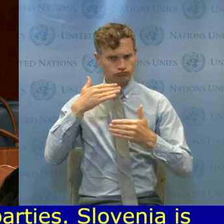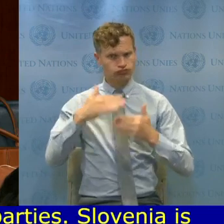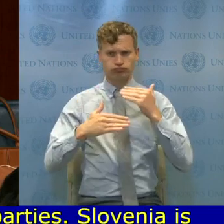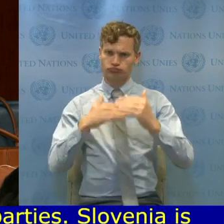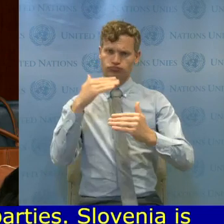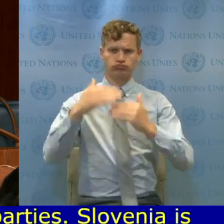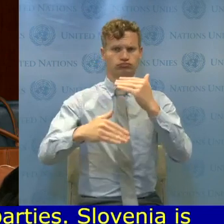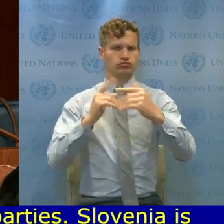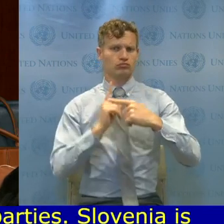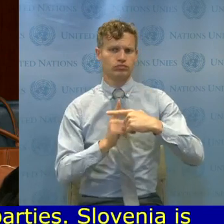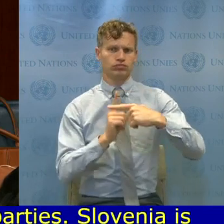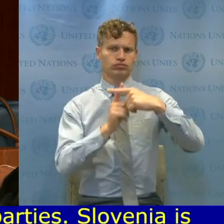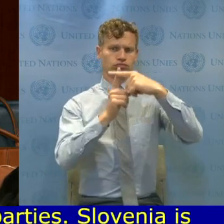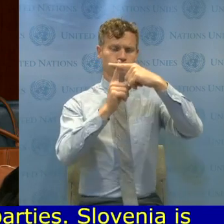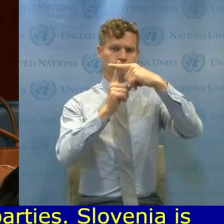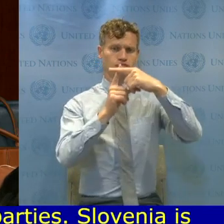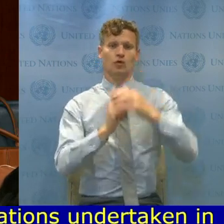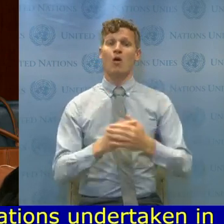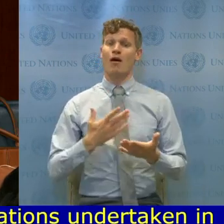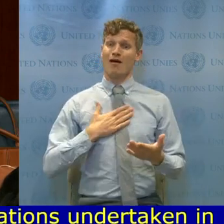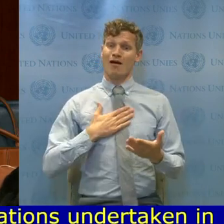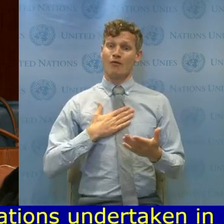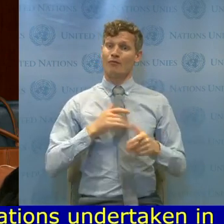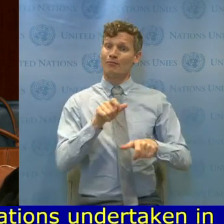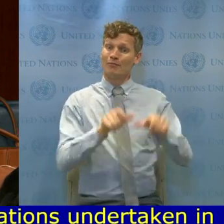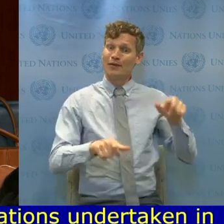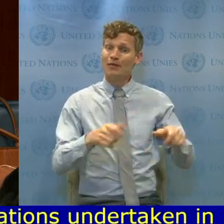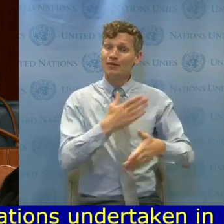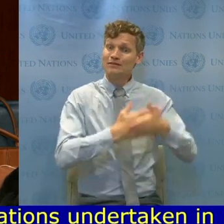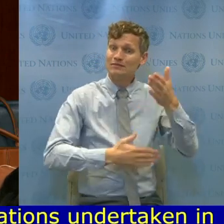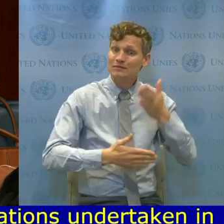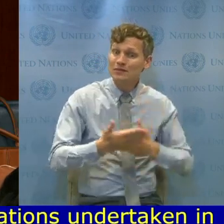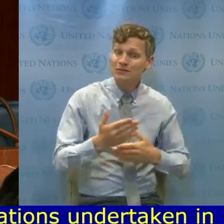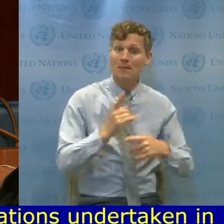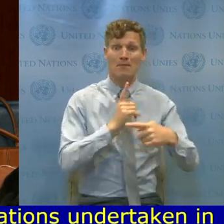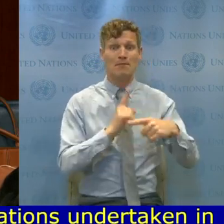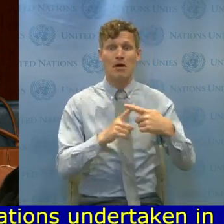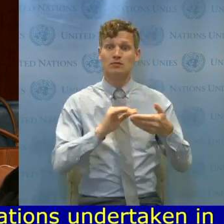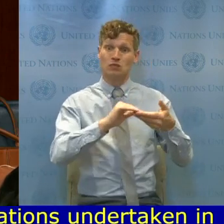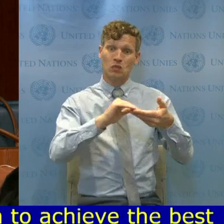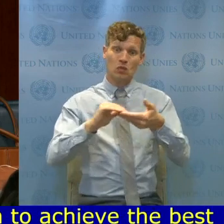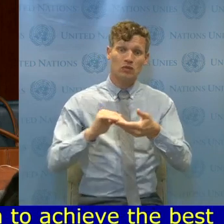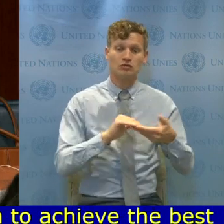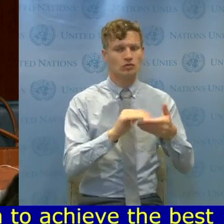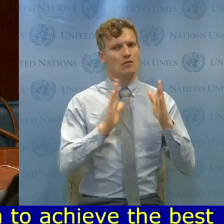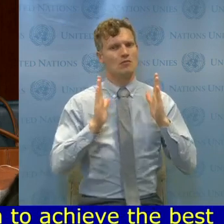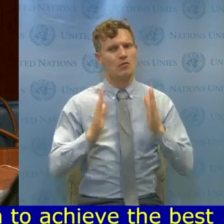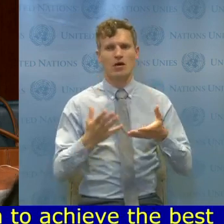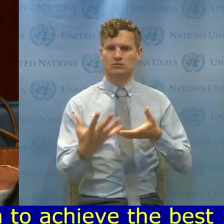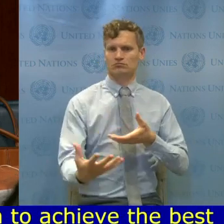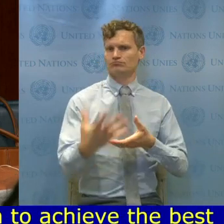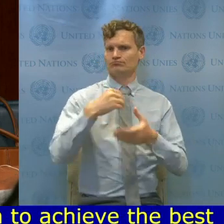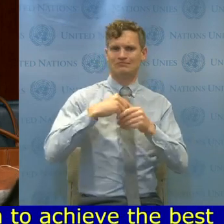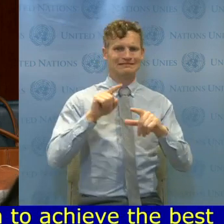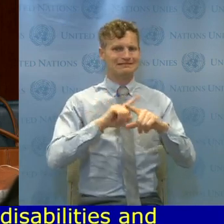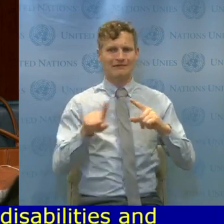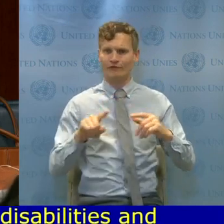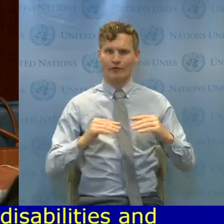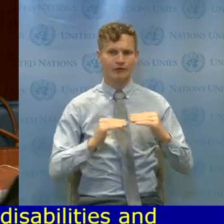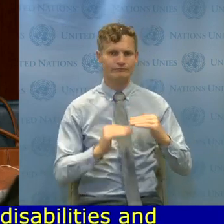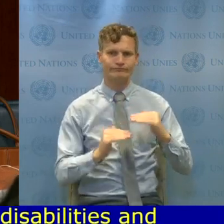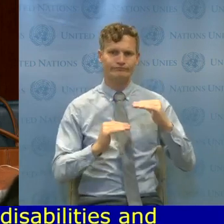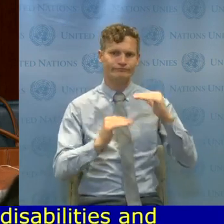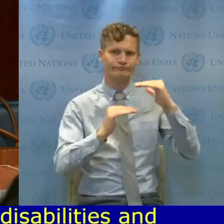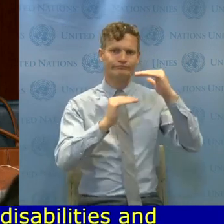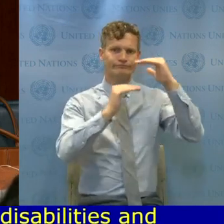disabilities and disability organizations should be constantly and actively engaged in all stages of its